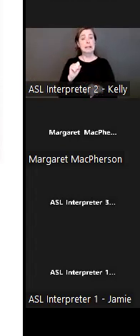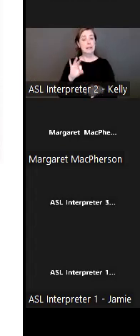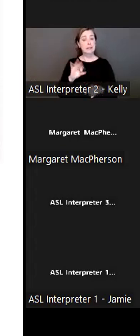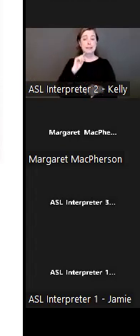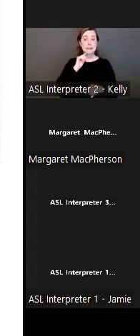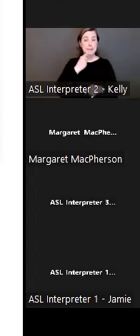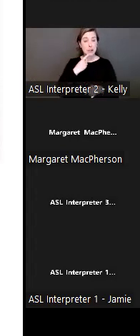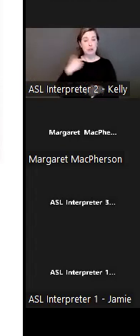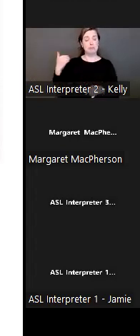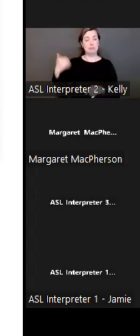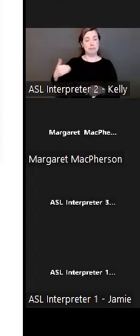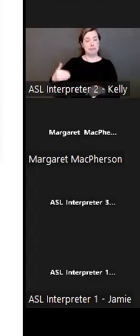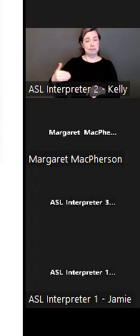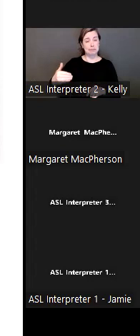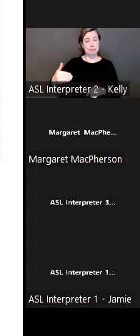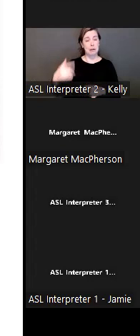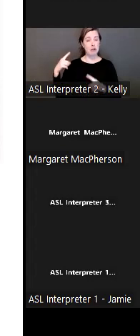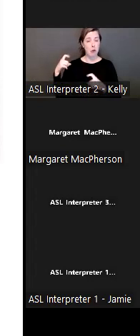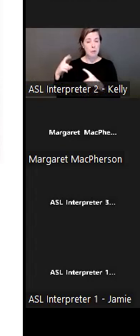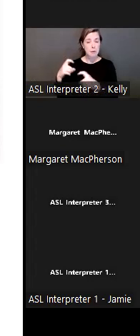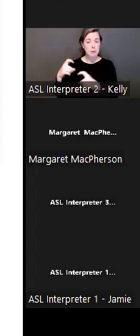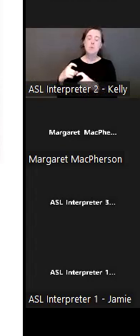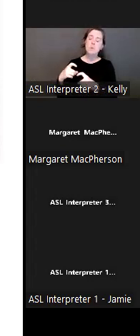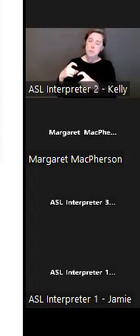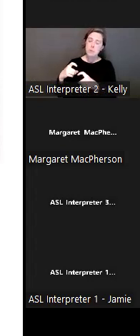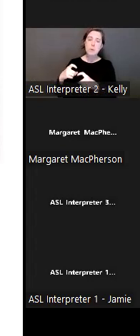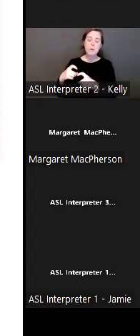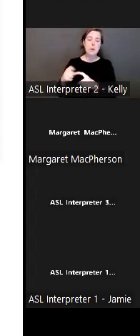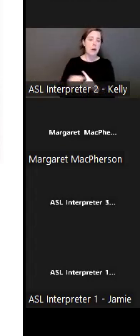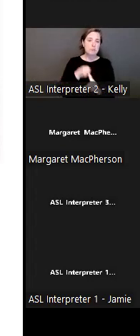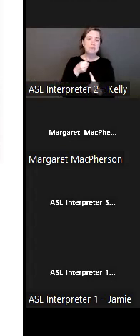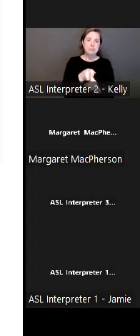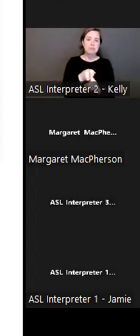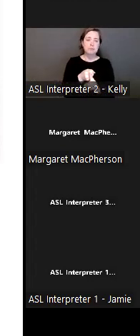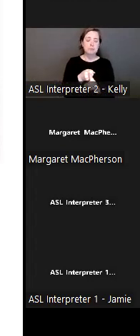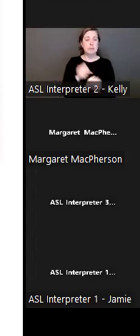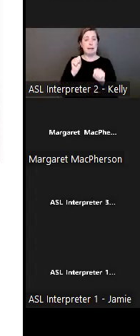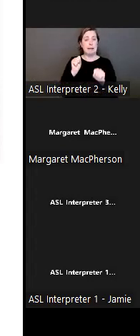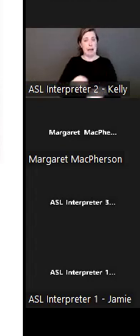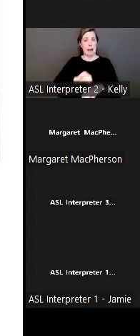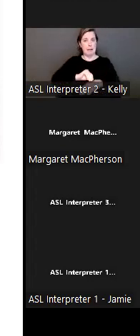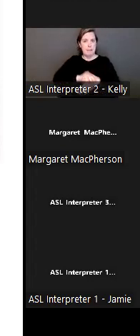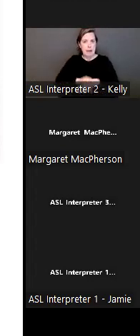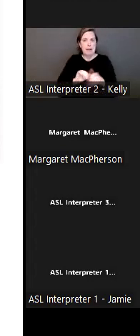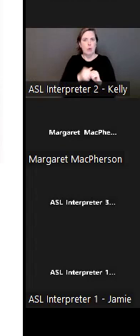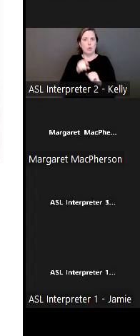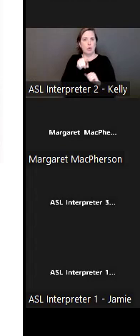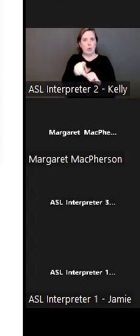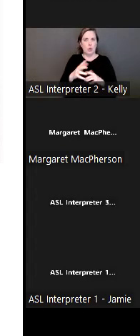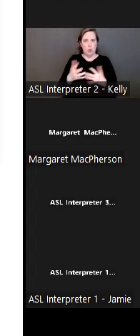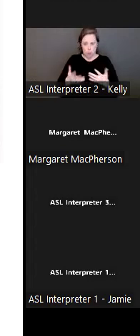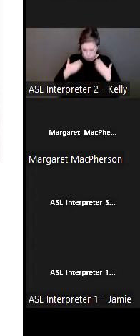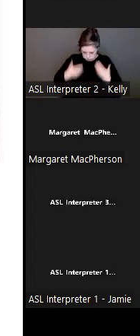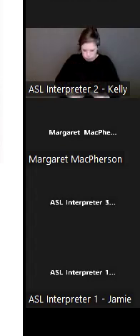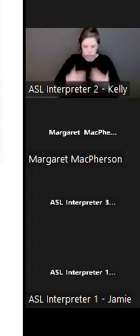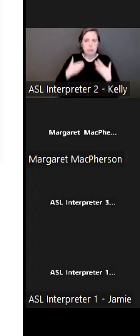so ongoing experiences, can start to affect actually the way that we express our genes. So that's when you get